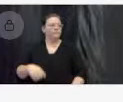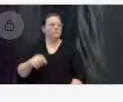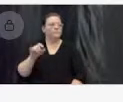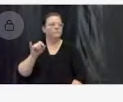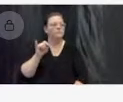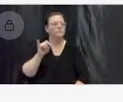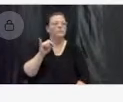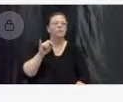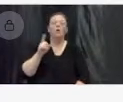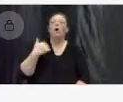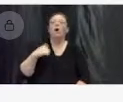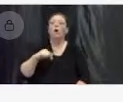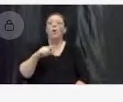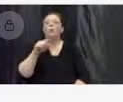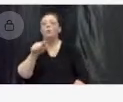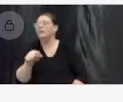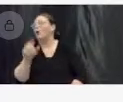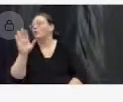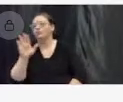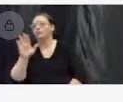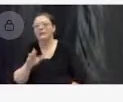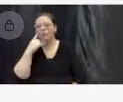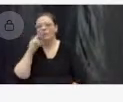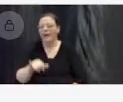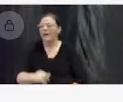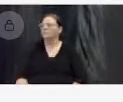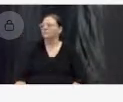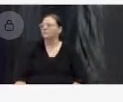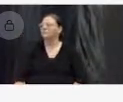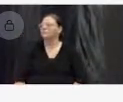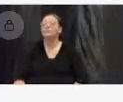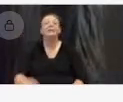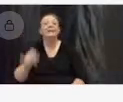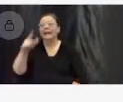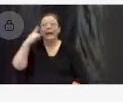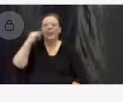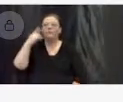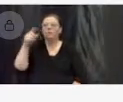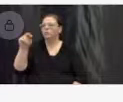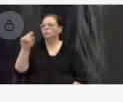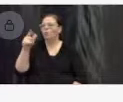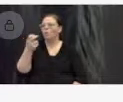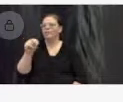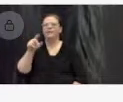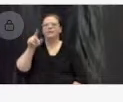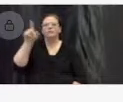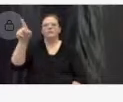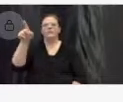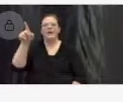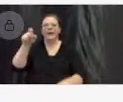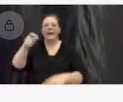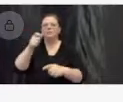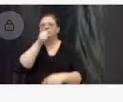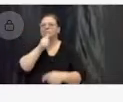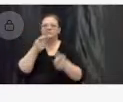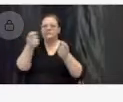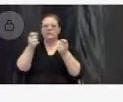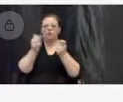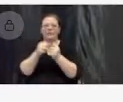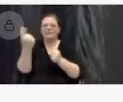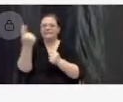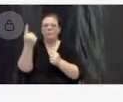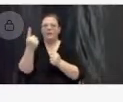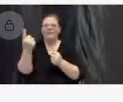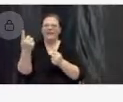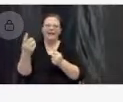the greatest takings case we know out of California, Nolan, dealt with somebody that sort of